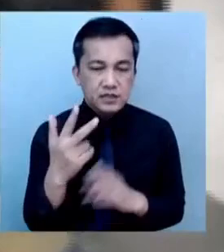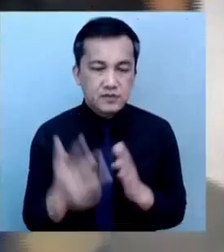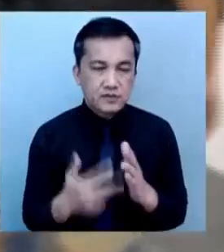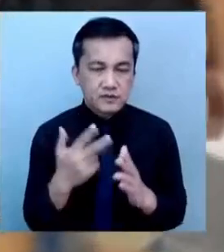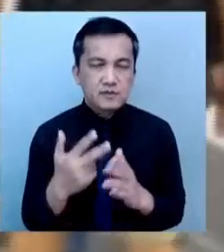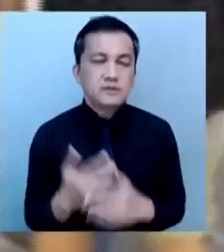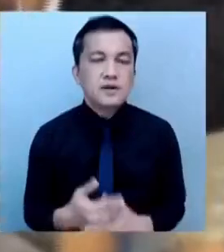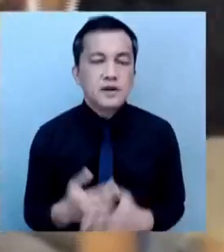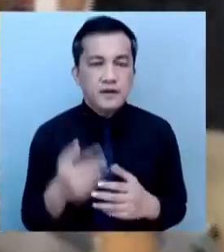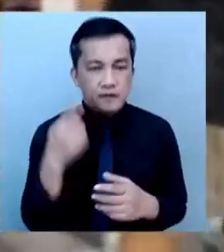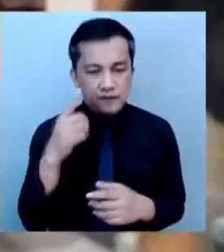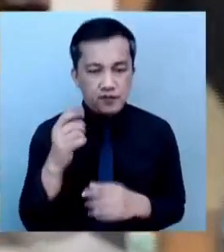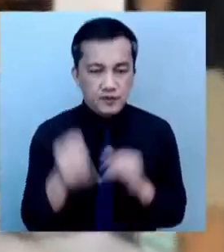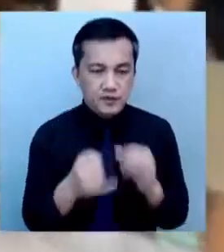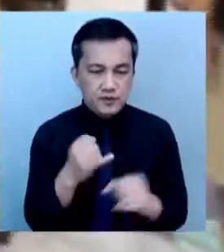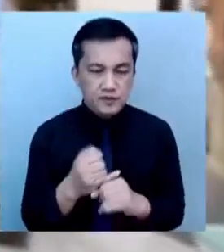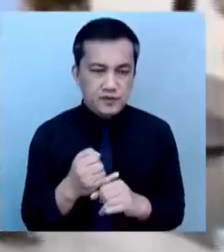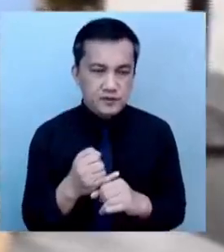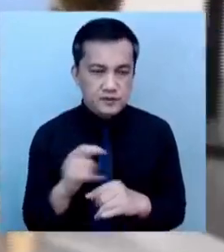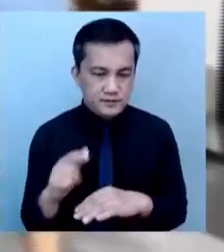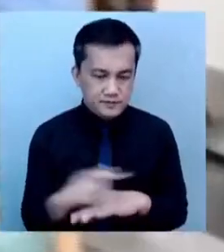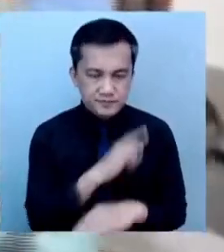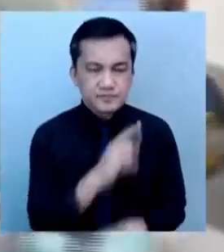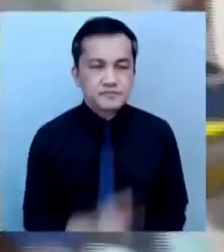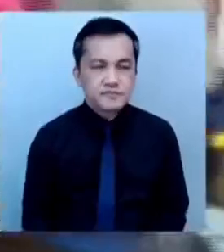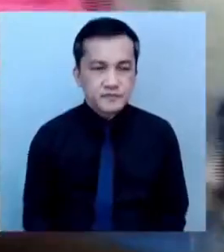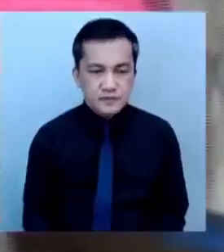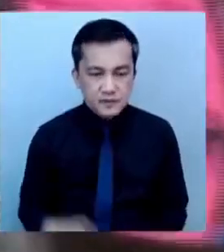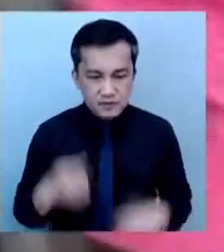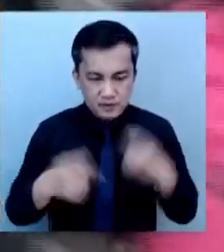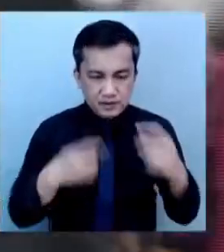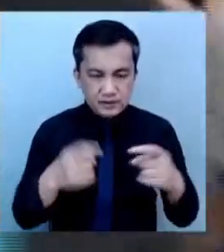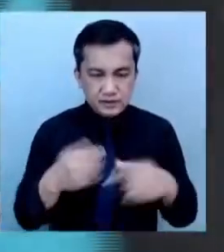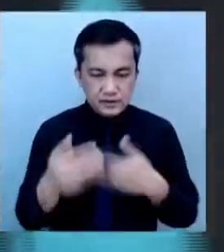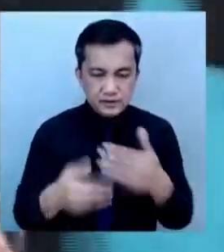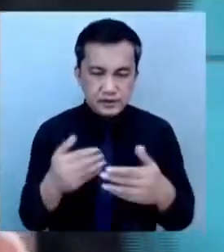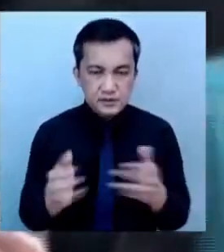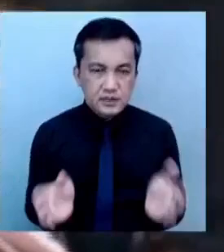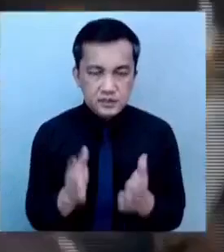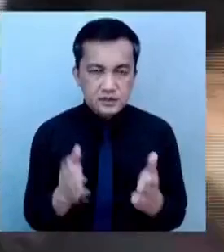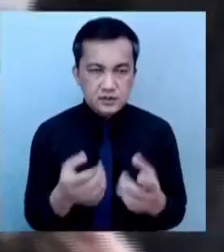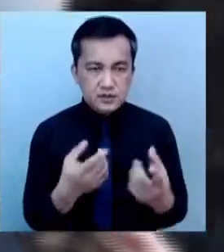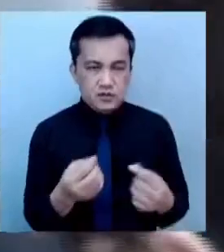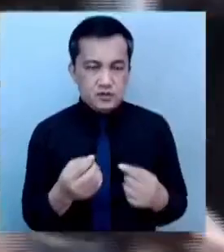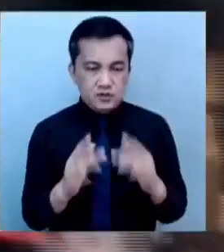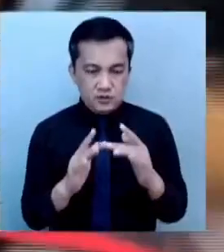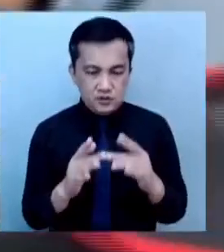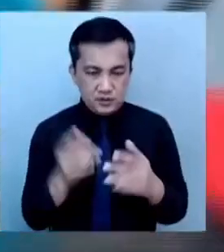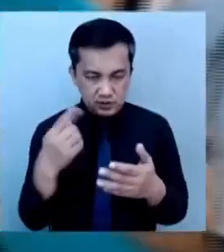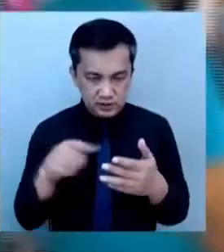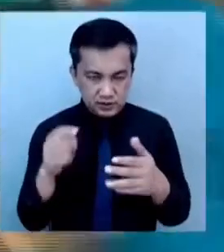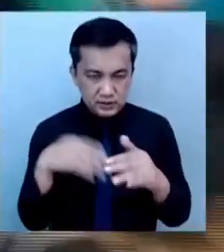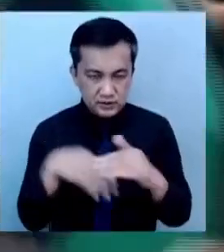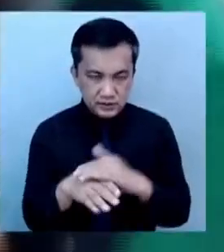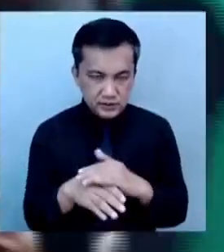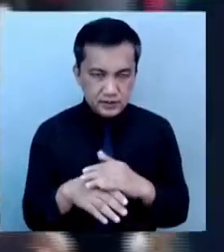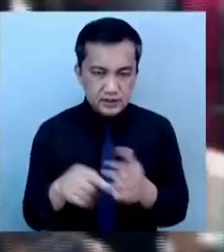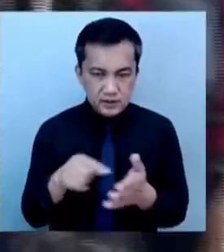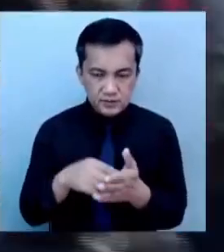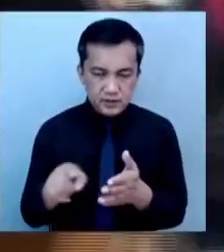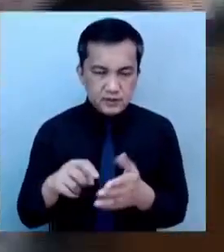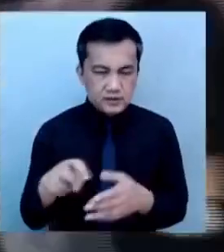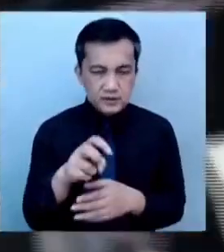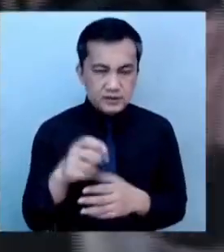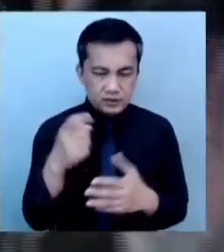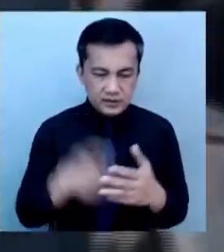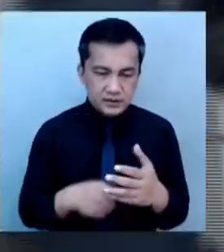for international flights. To fast-track processing, they are encouraged to do online check-in, pay their travel taxes online, and